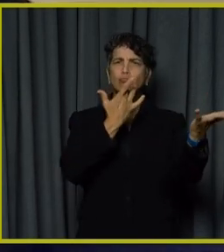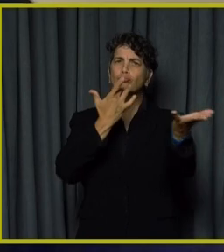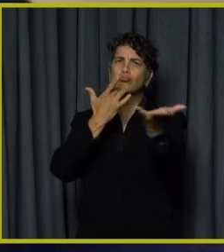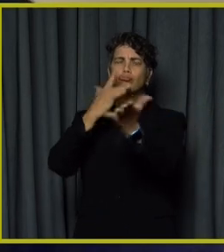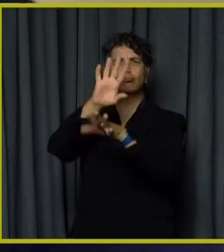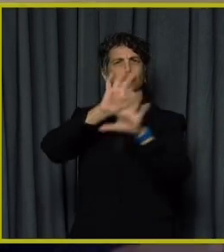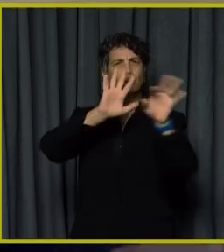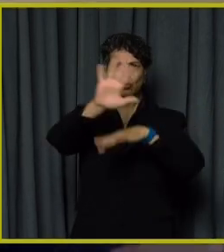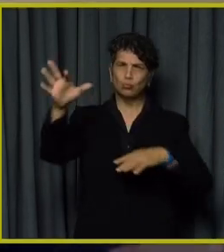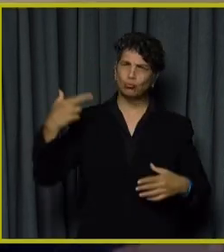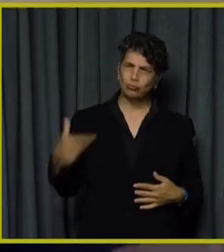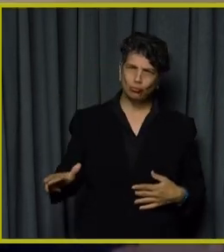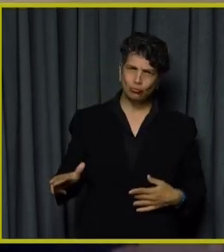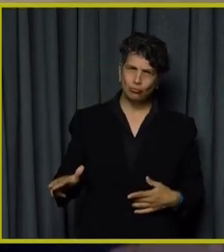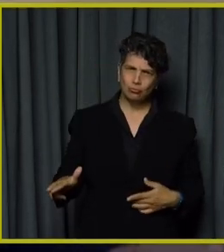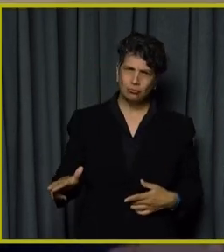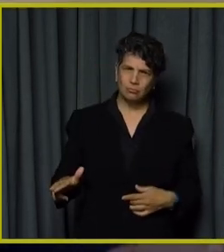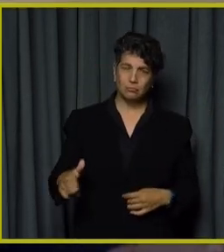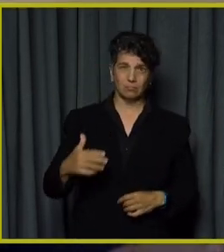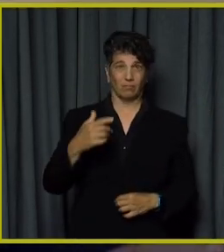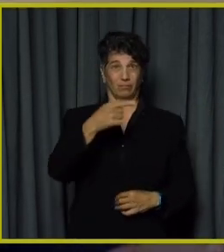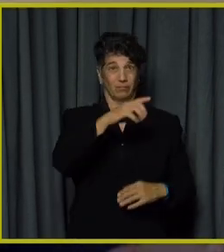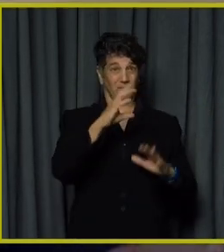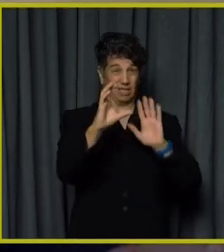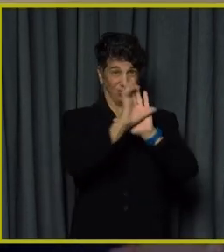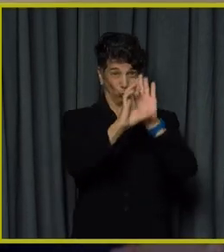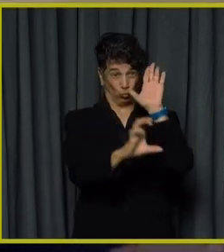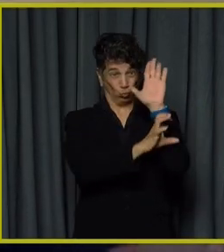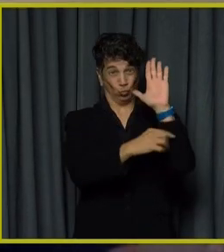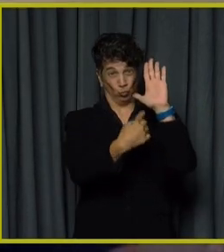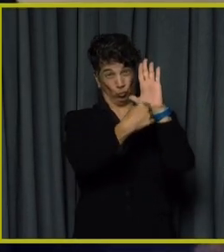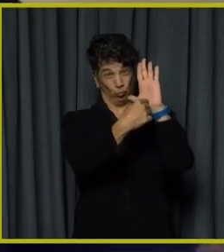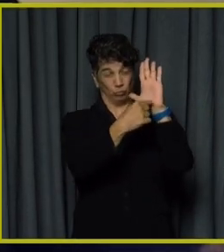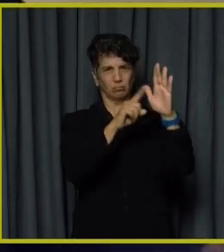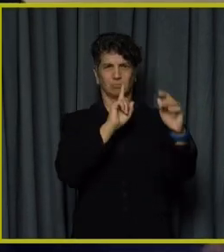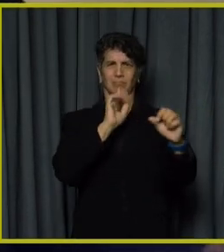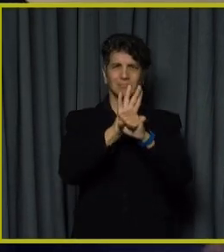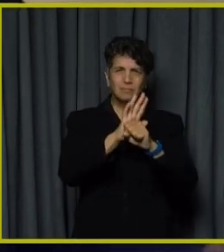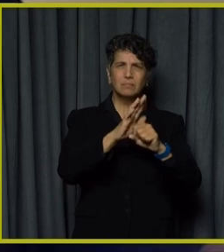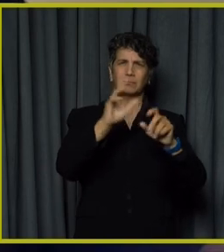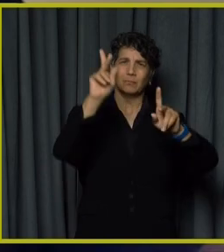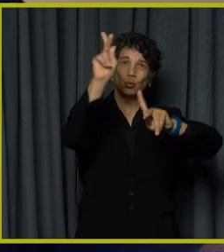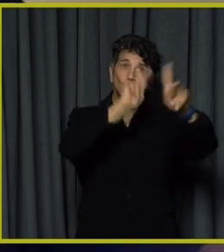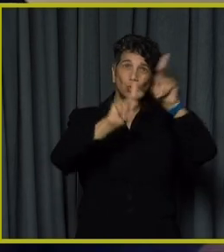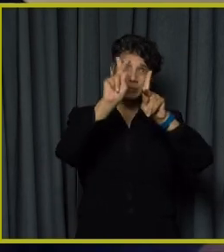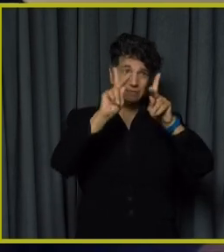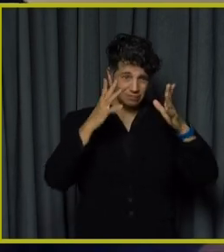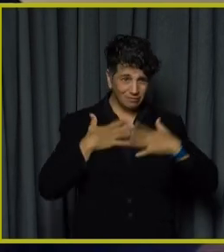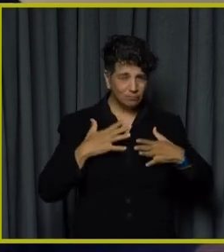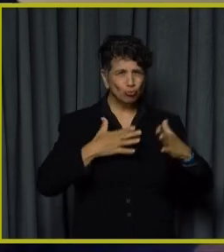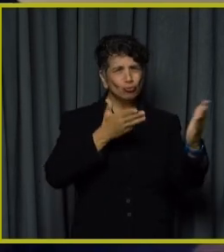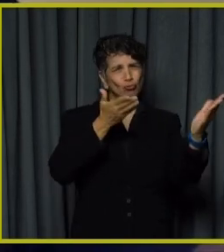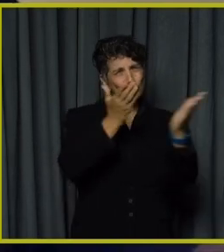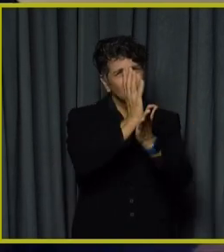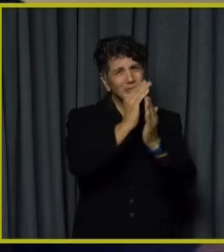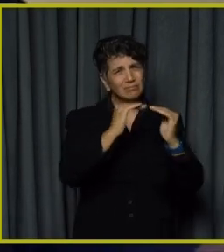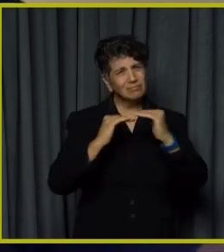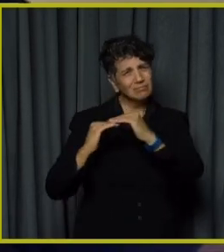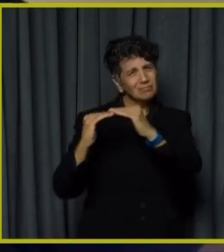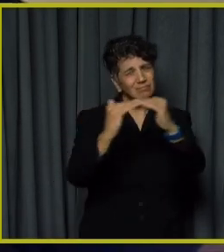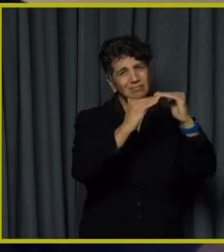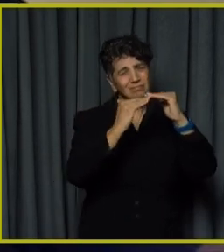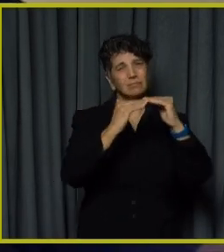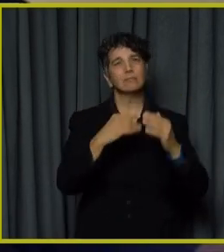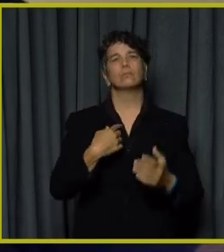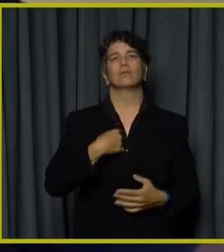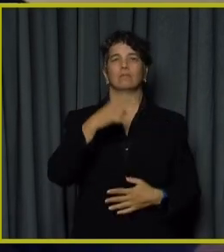constitutional guarantees, human rights, and treaty protections. The first chapter of this country must be told so that we can build